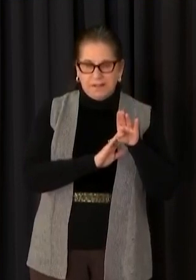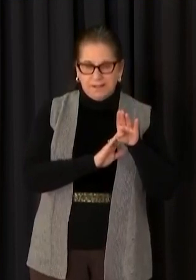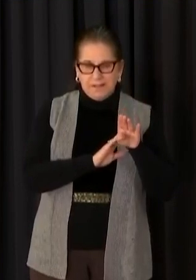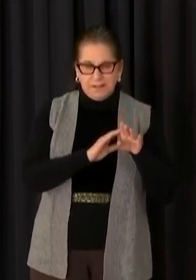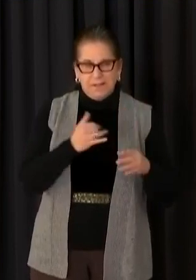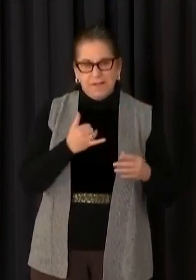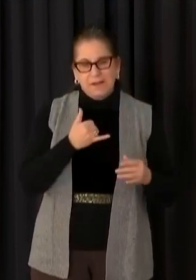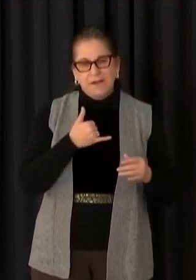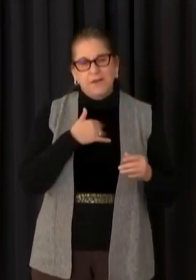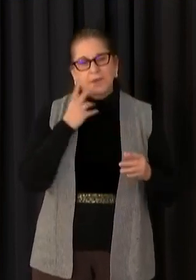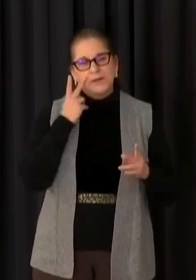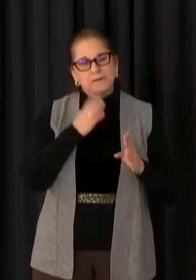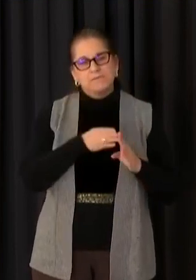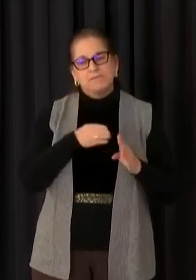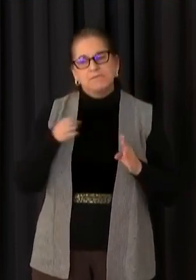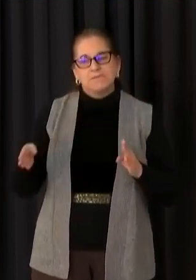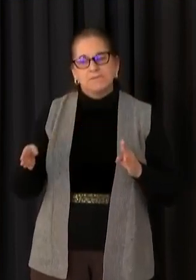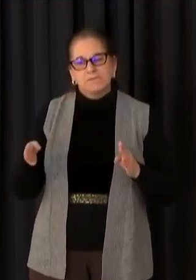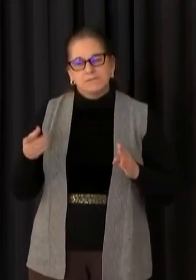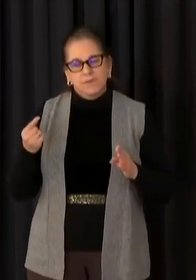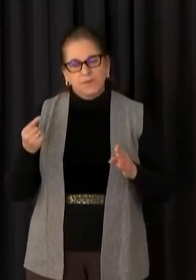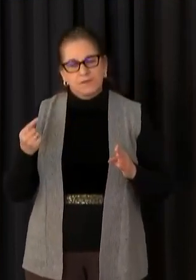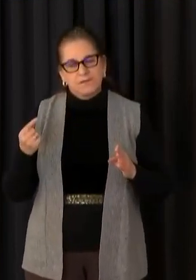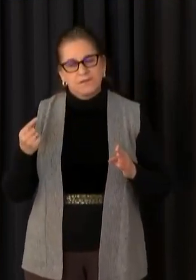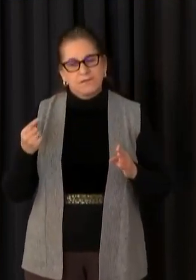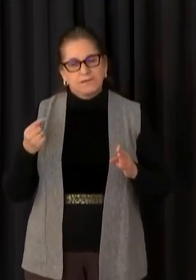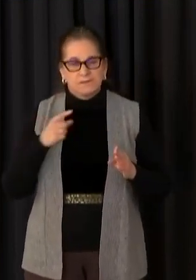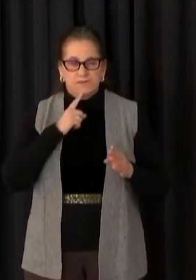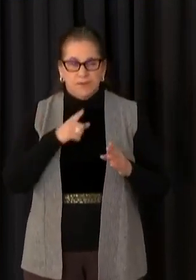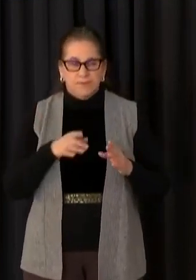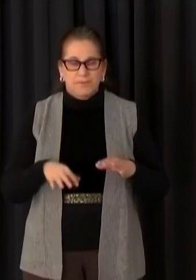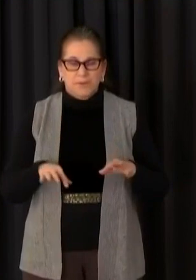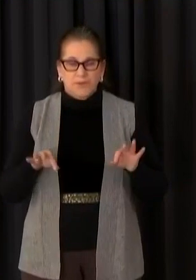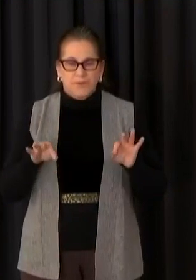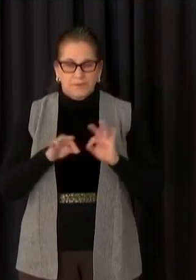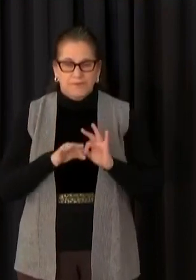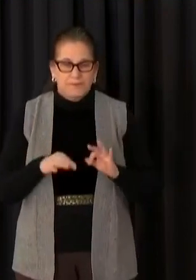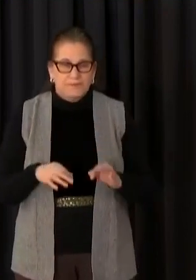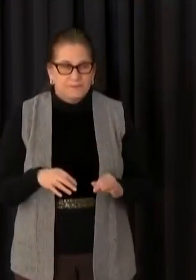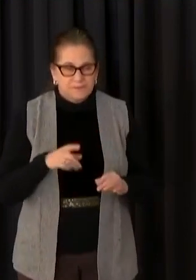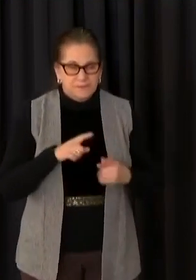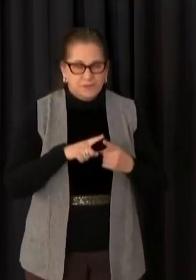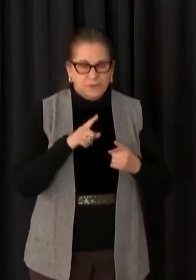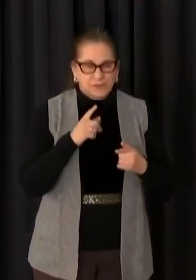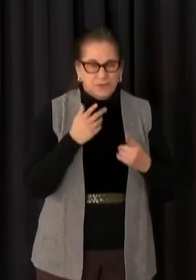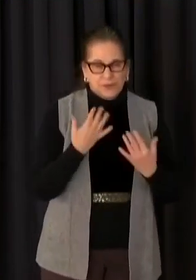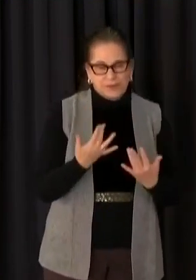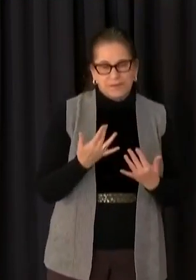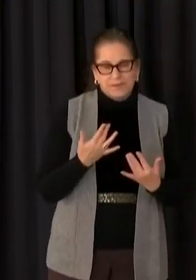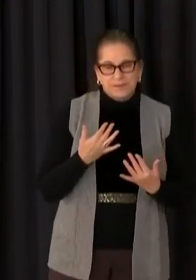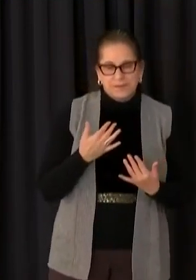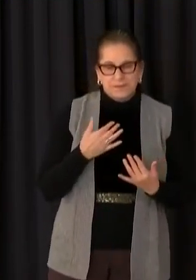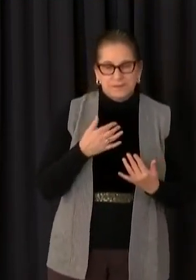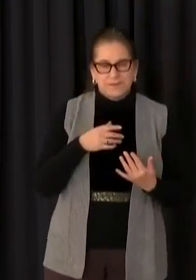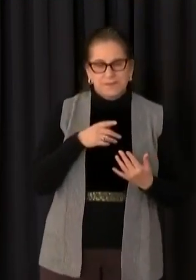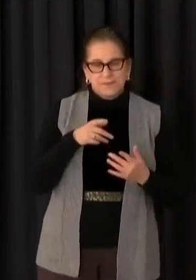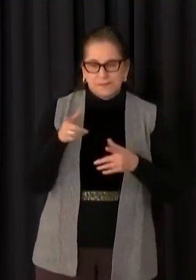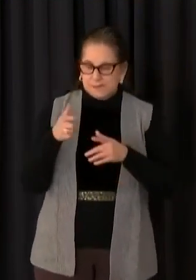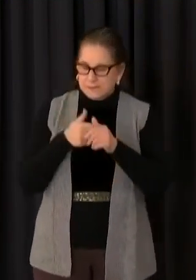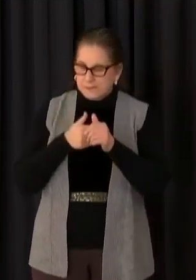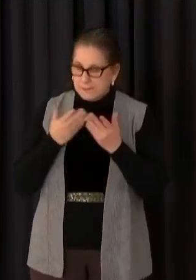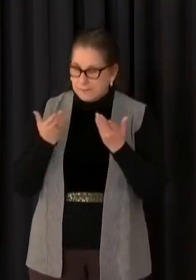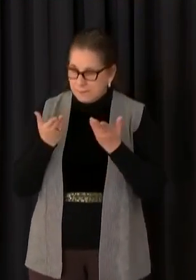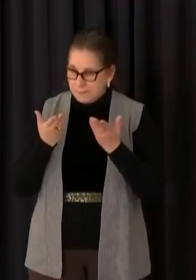out over time. So it is critically important that we have residents continue to be